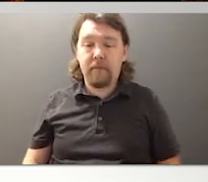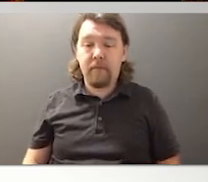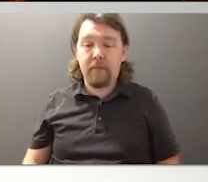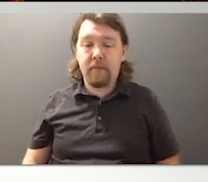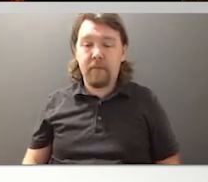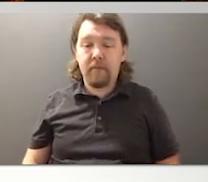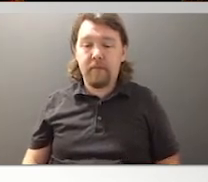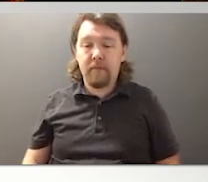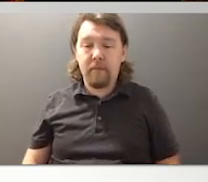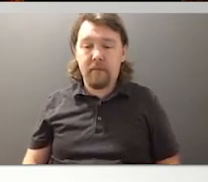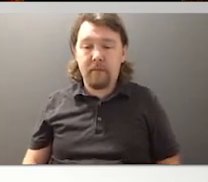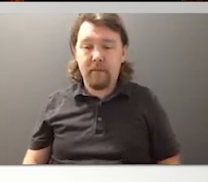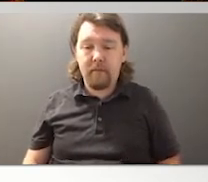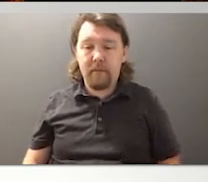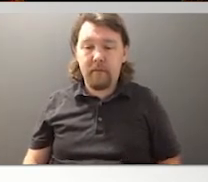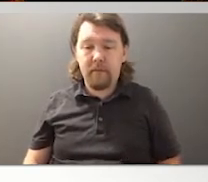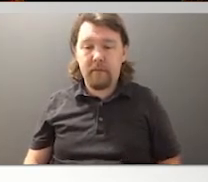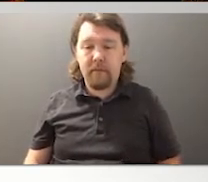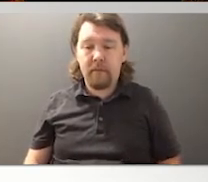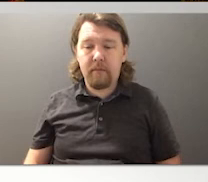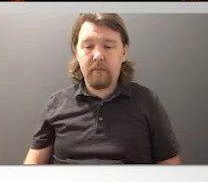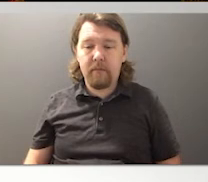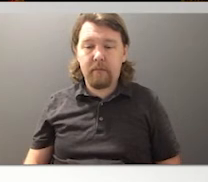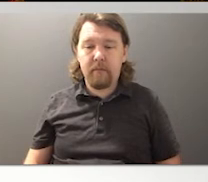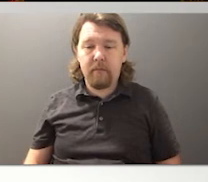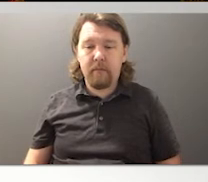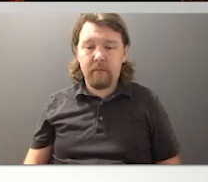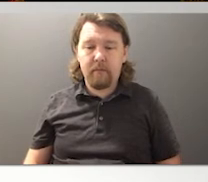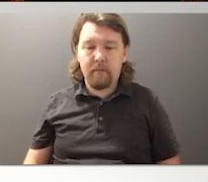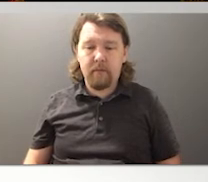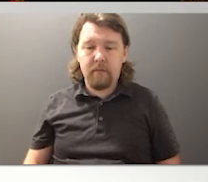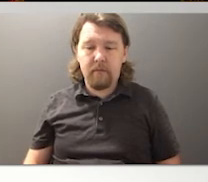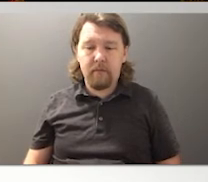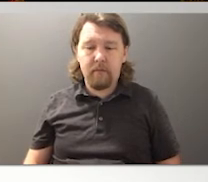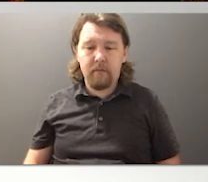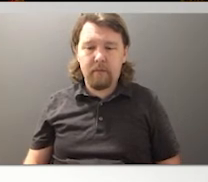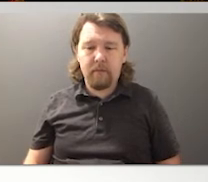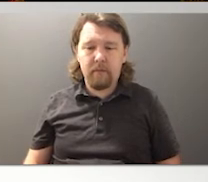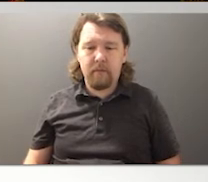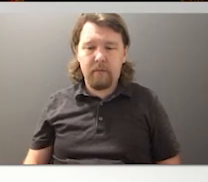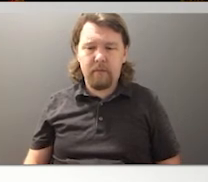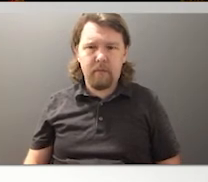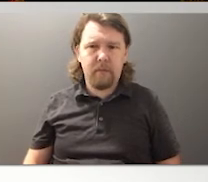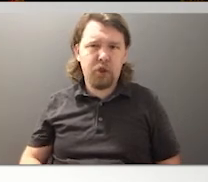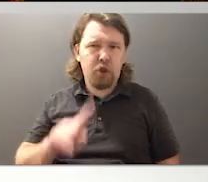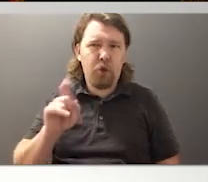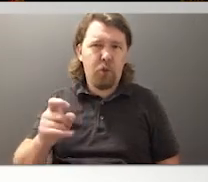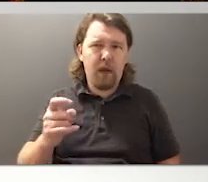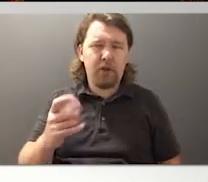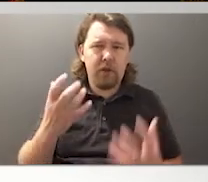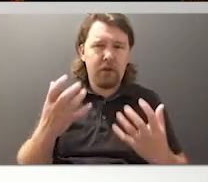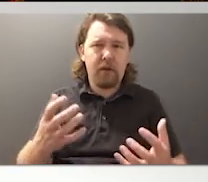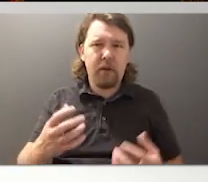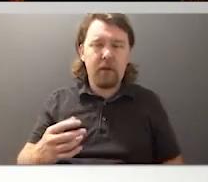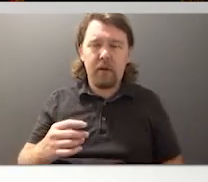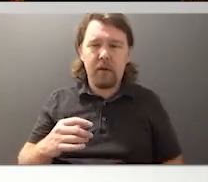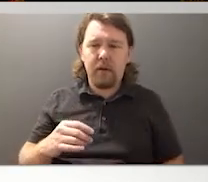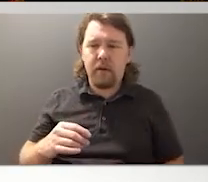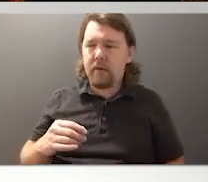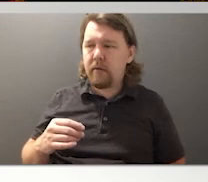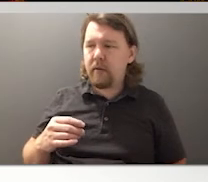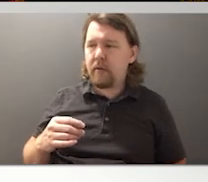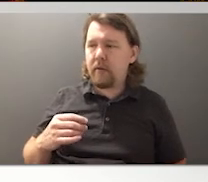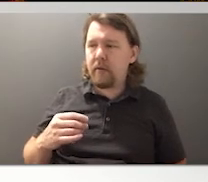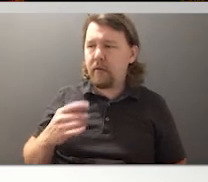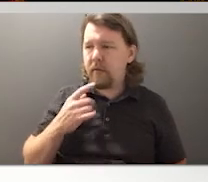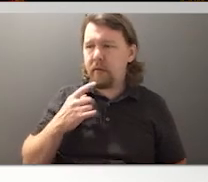come up, there's still a little thing on the bottom that says chat now. That's not there anymore. Now it just says email. We'll go back. And it doesn't matter. Yeah. It doesn't